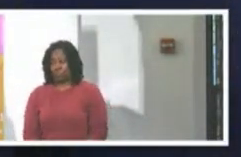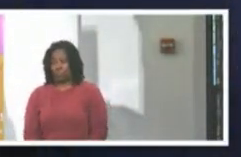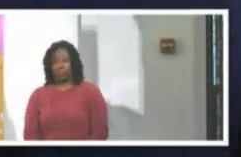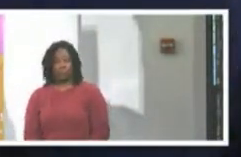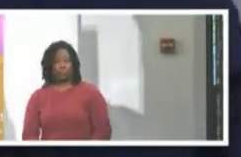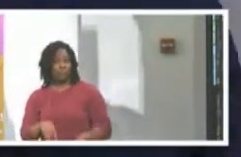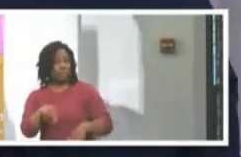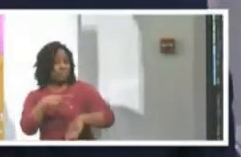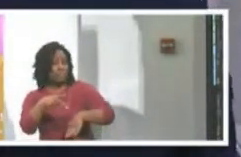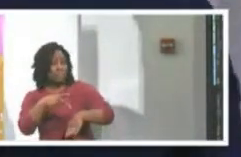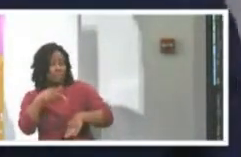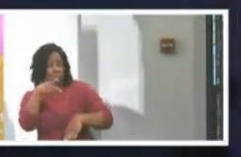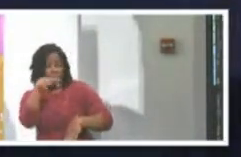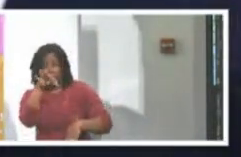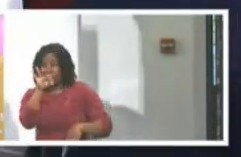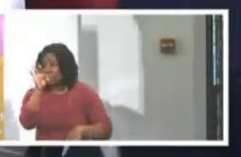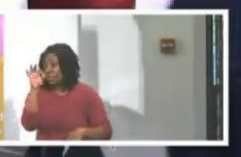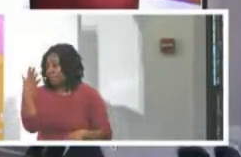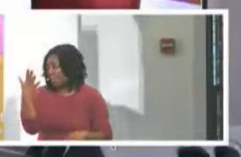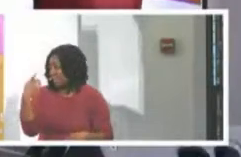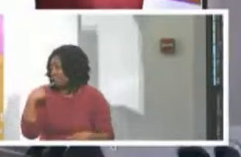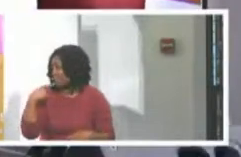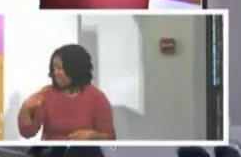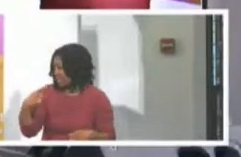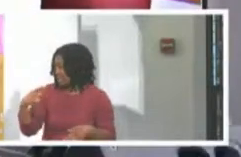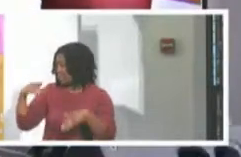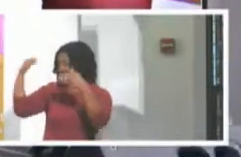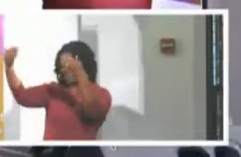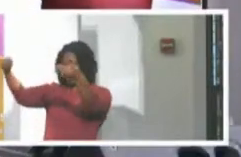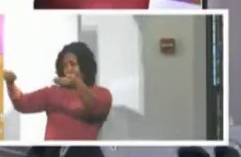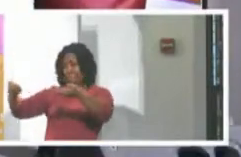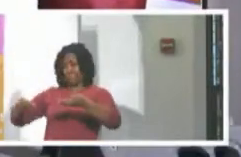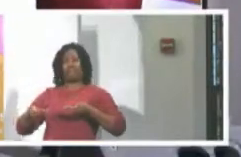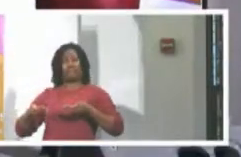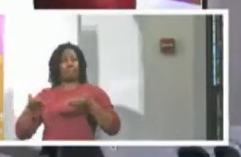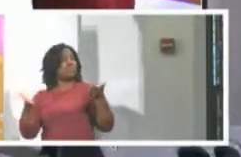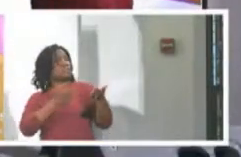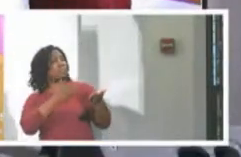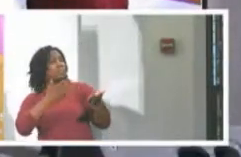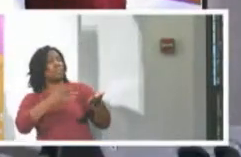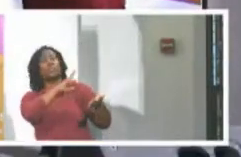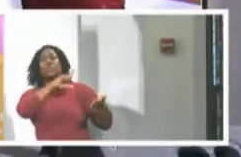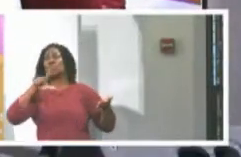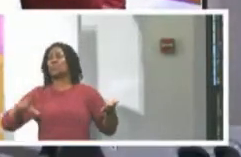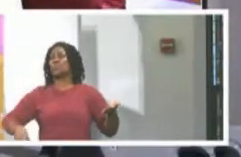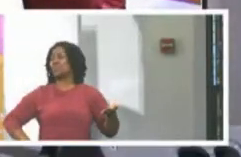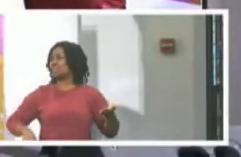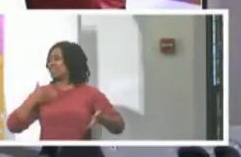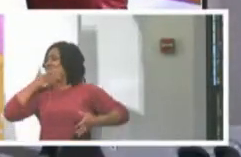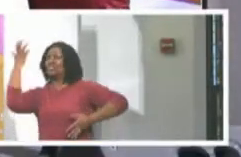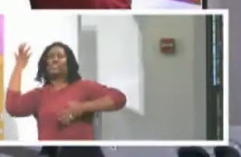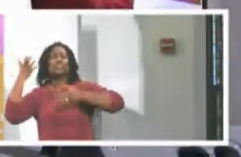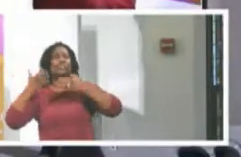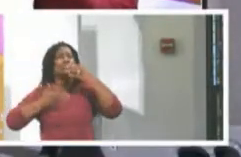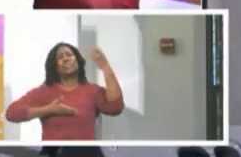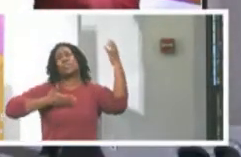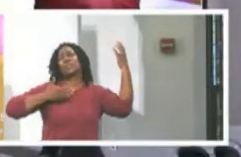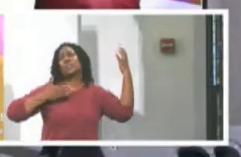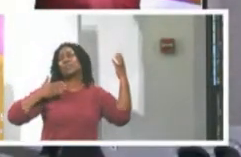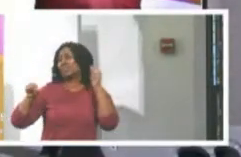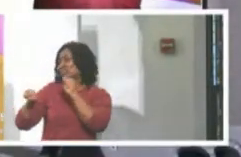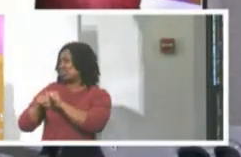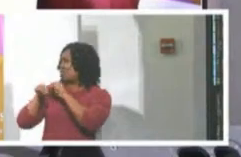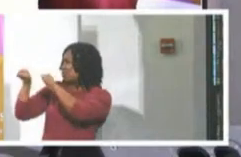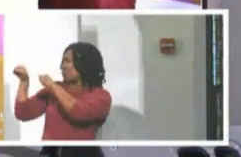Psalms 95. It says, "Oh, come, let us sing to the Lord. Let us shout joyfully to the rock of